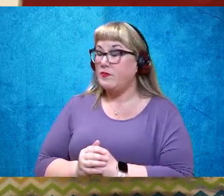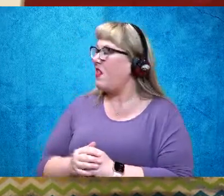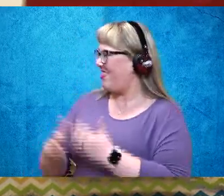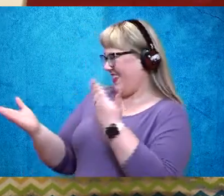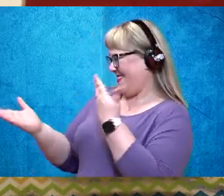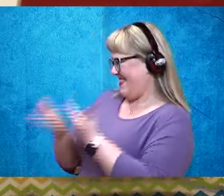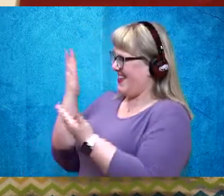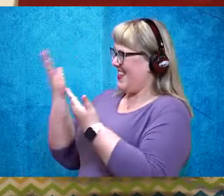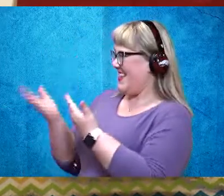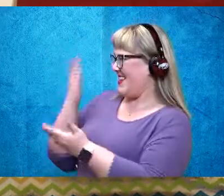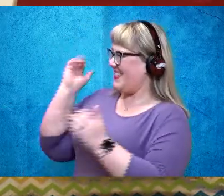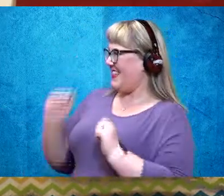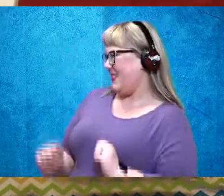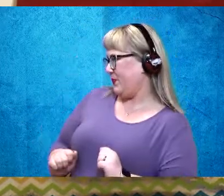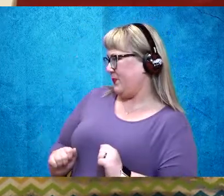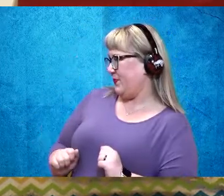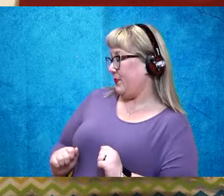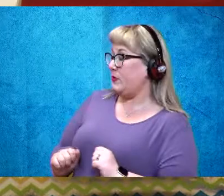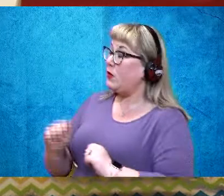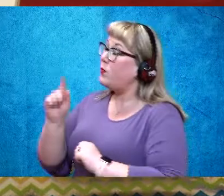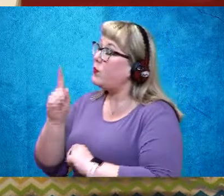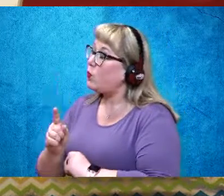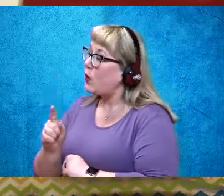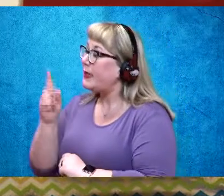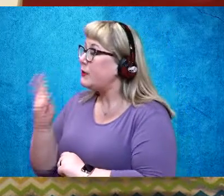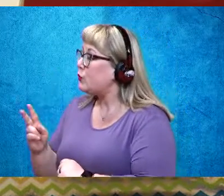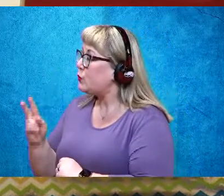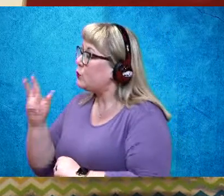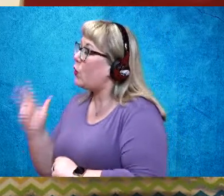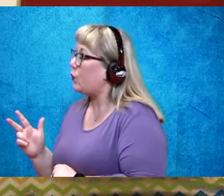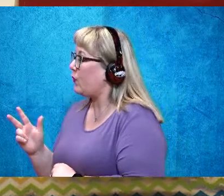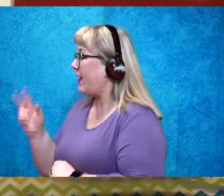That's easy, said the inchworm. 1, 2, 3, 4, 5.